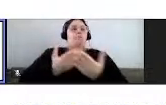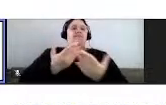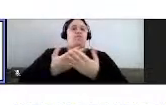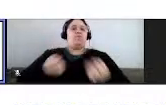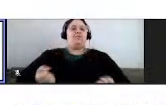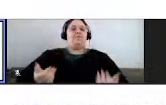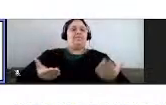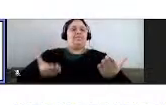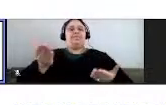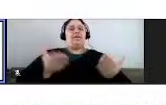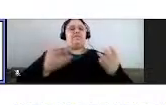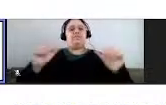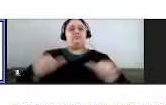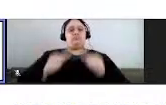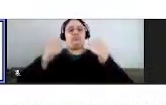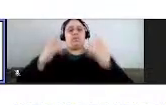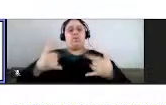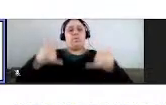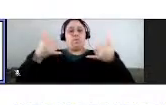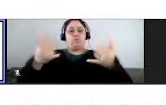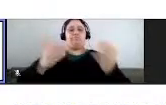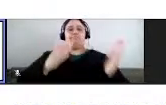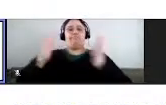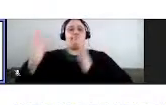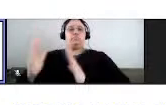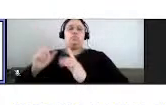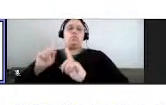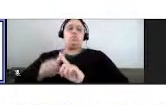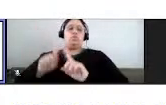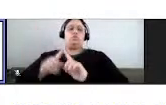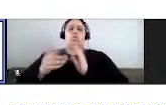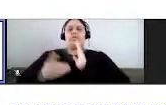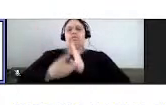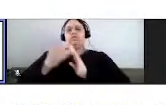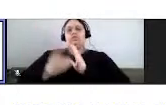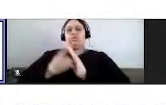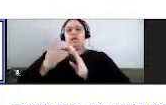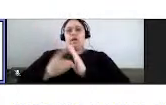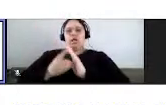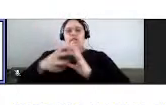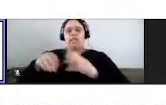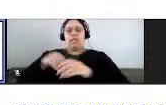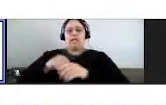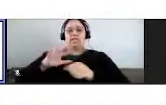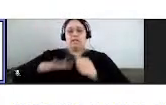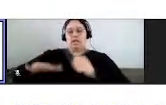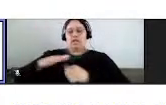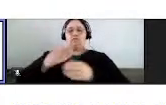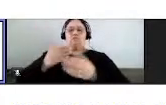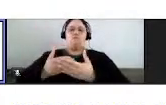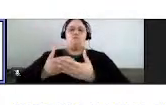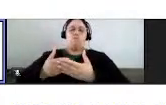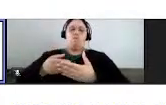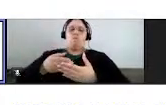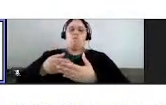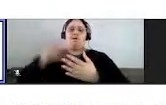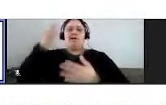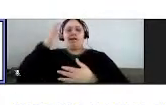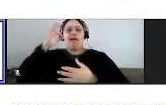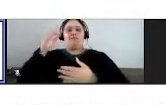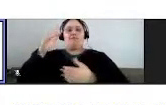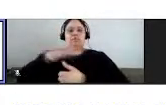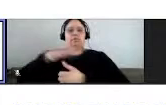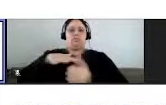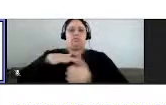then another important area for us is to look at our digitization. And within this area, within the government